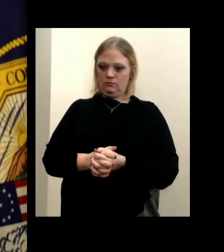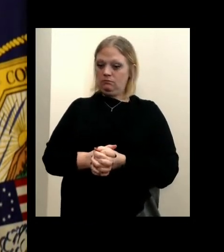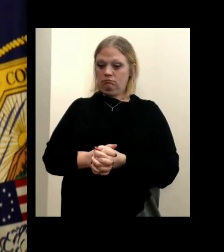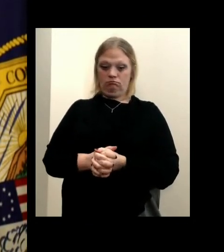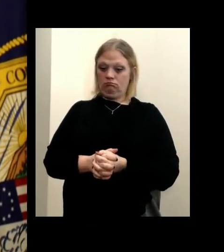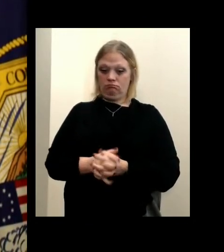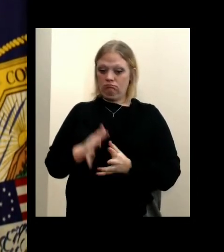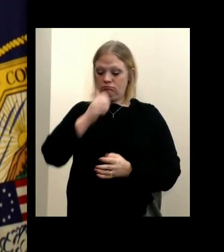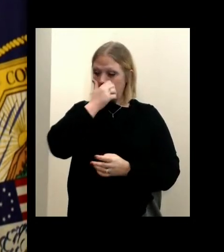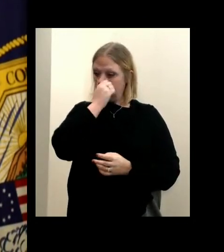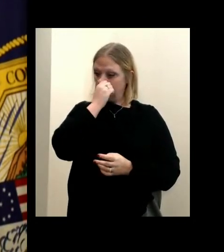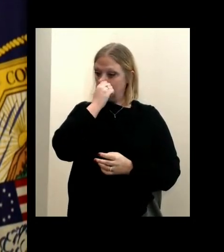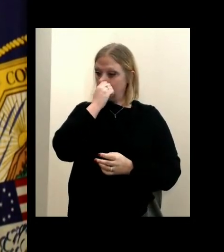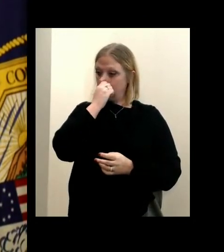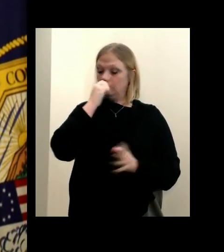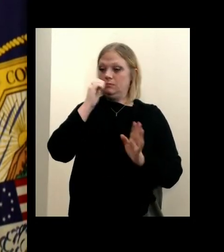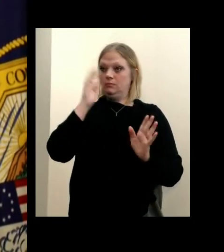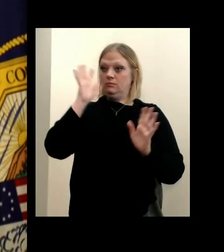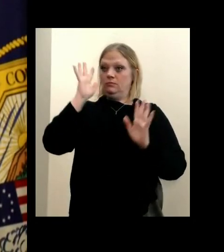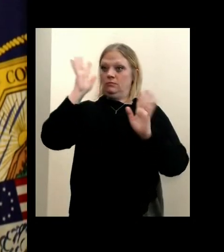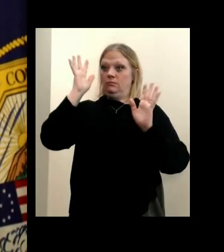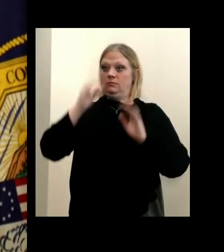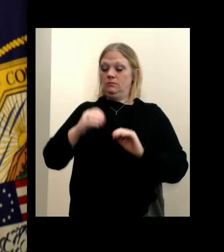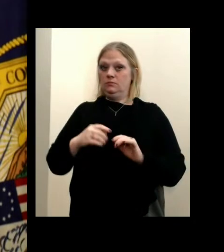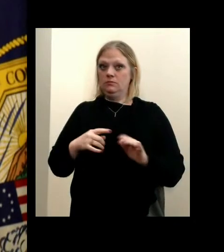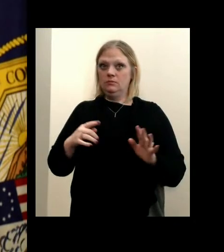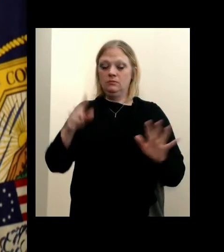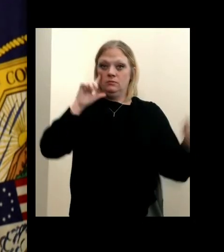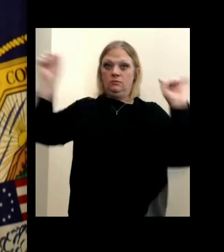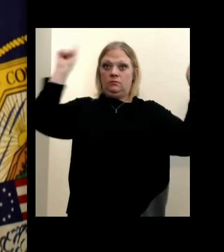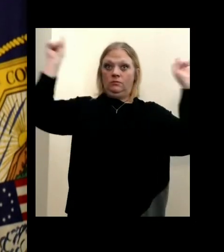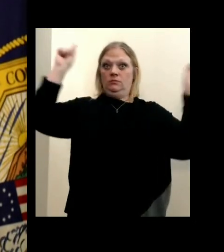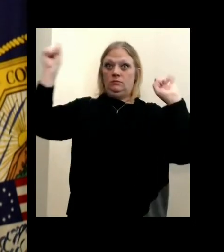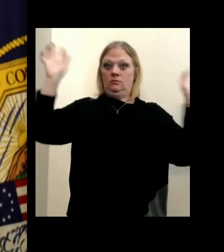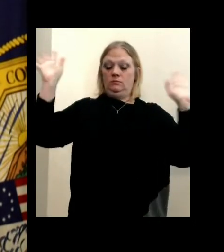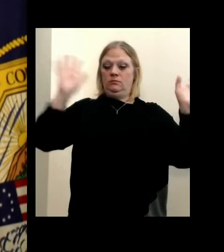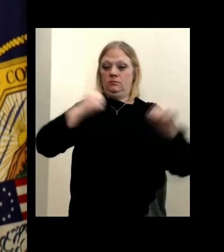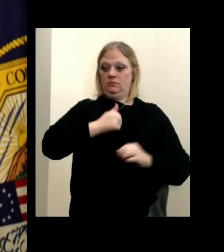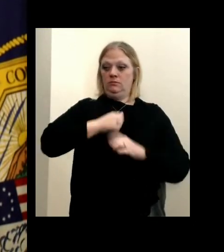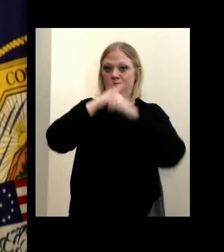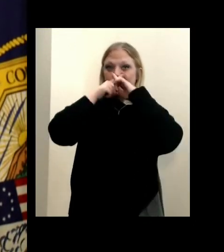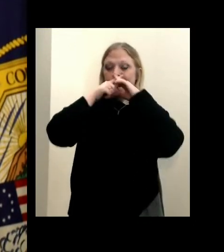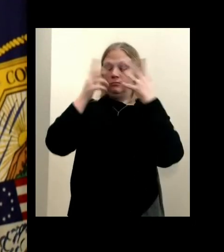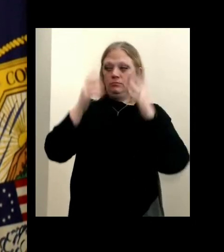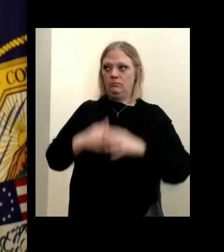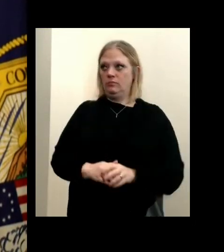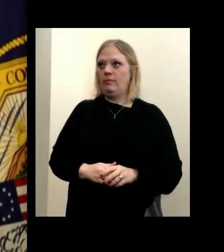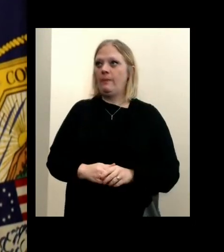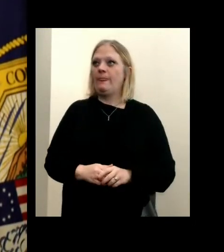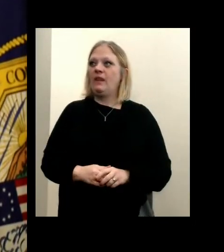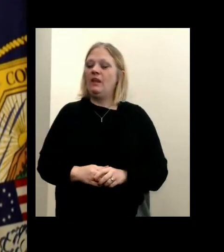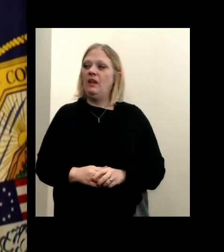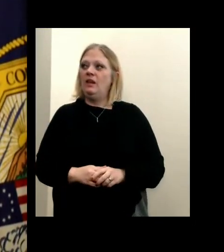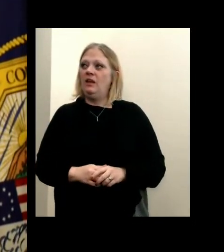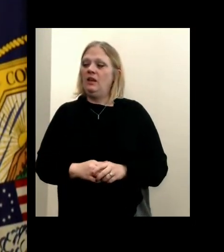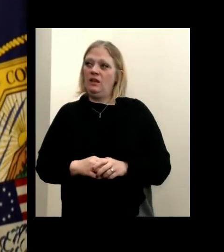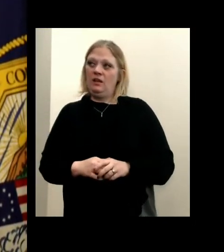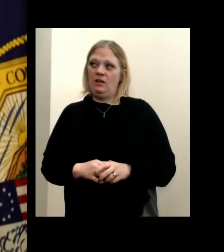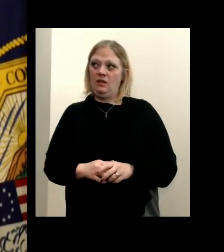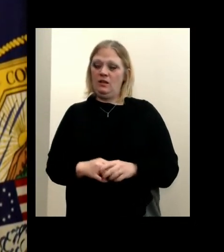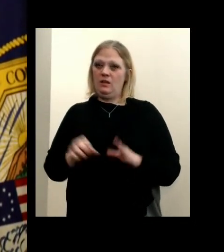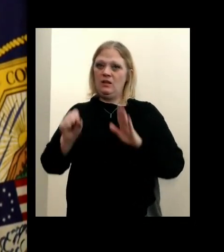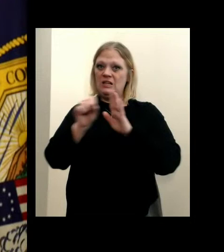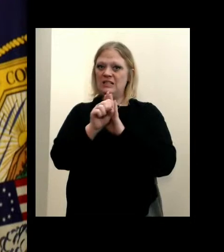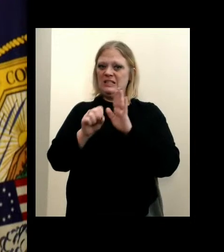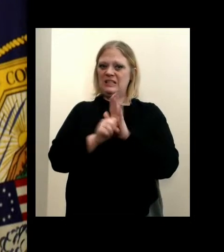If not, we'll move on to WB. There we go. Ah. Trouble unmuting. The state's been vaccinating using